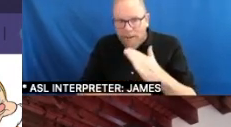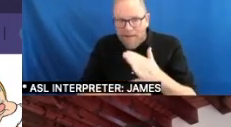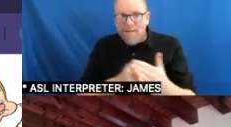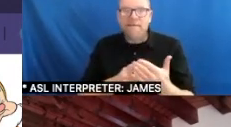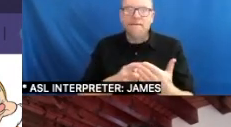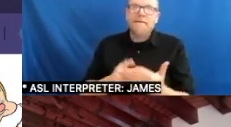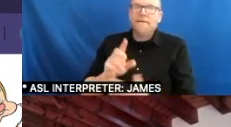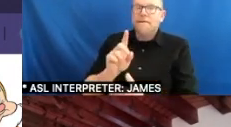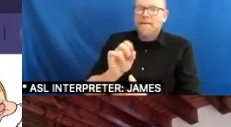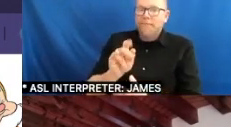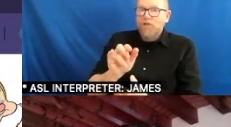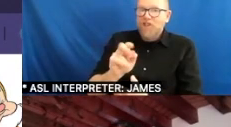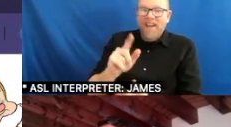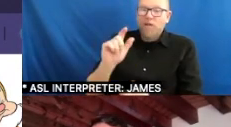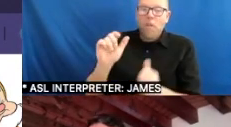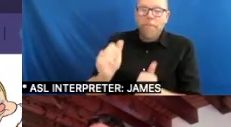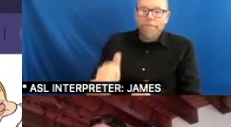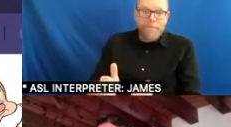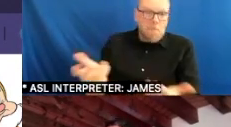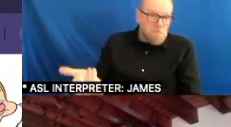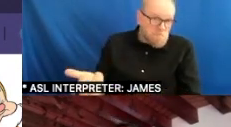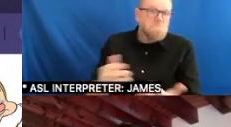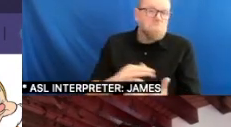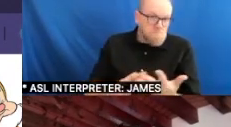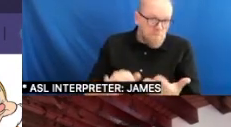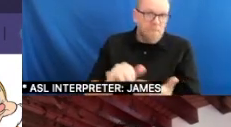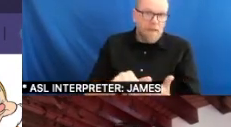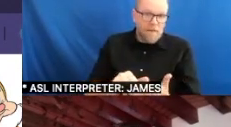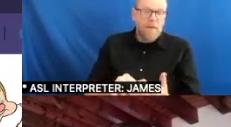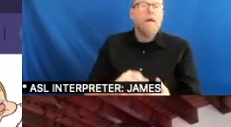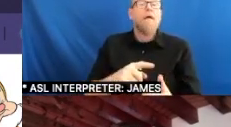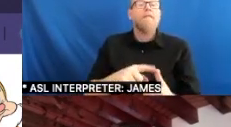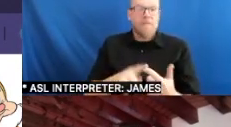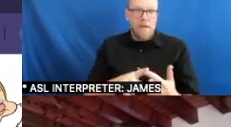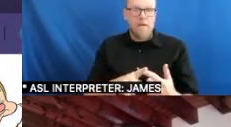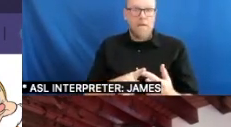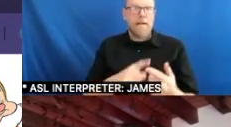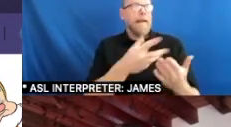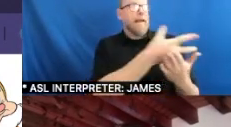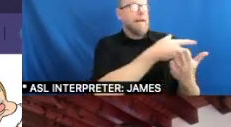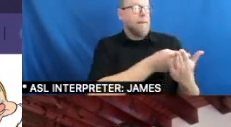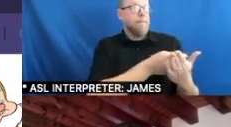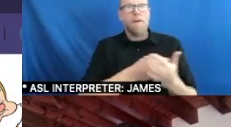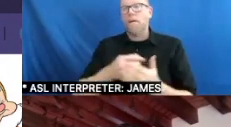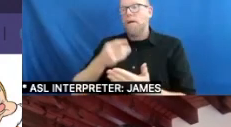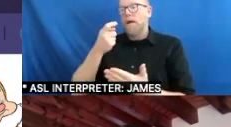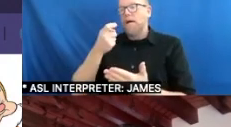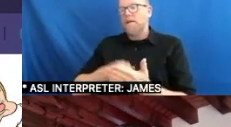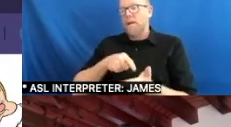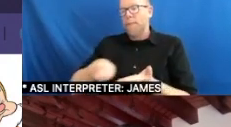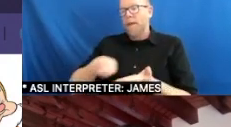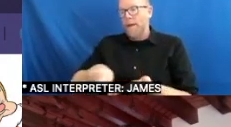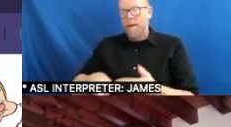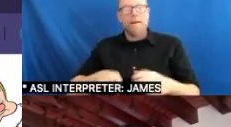depreciation, etc. So when we take our income and minus our costs and expenses, we have our